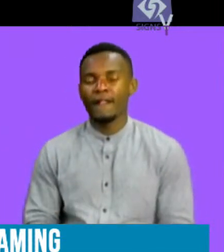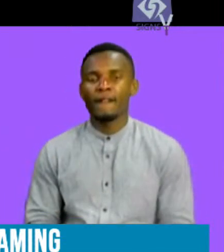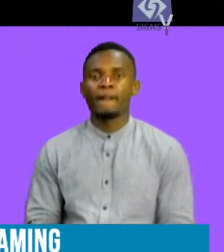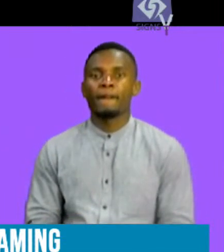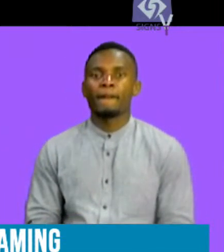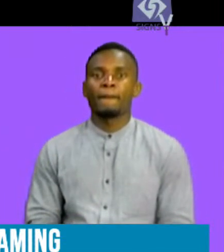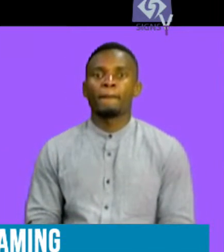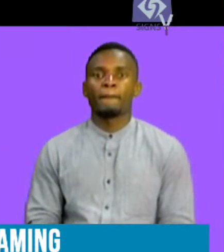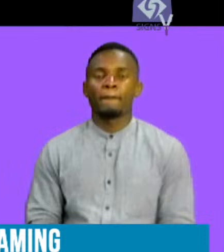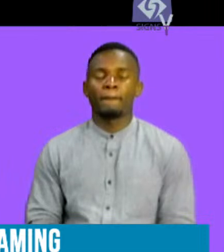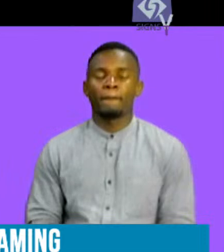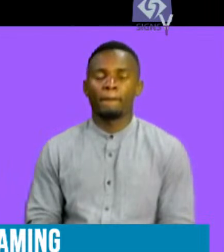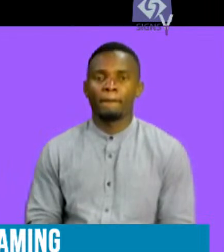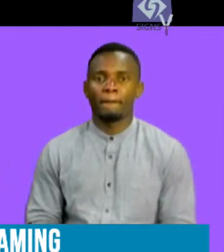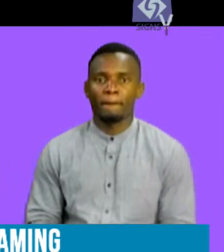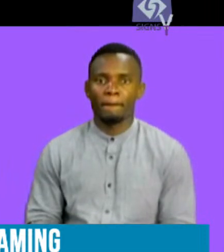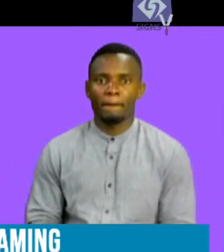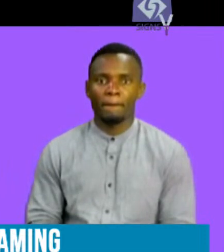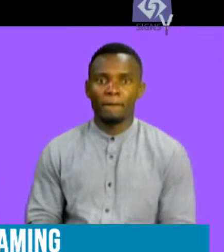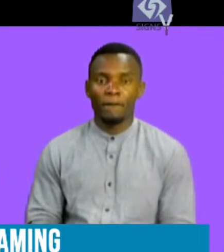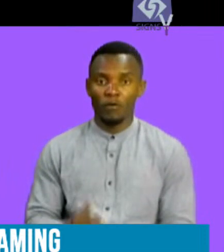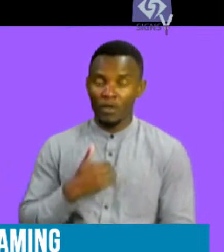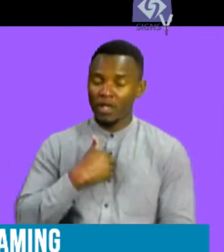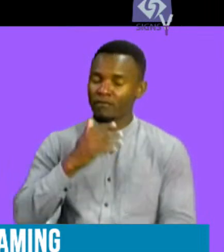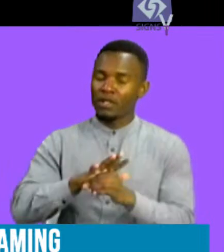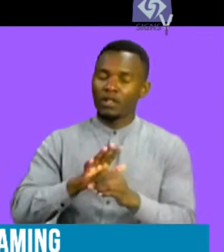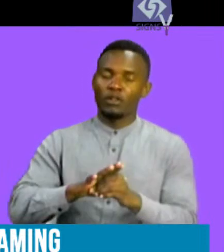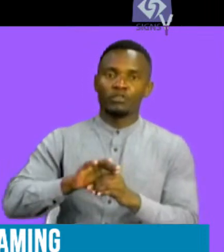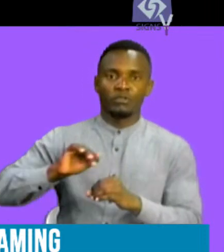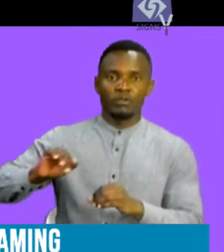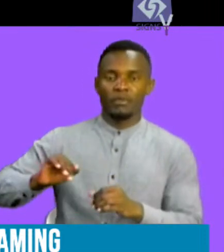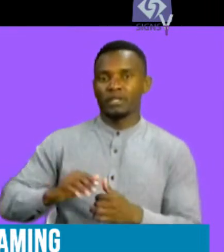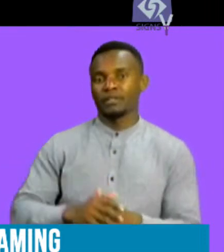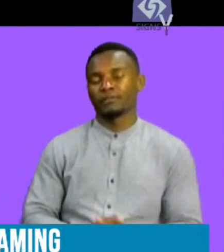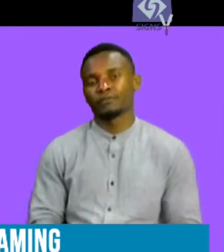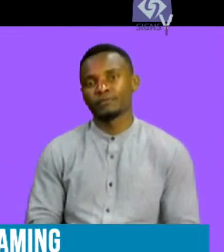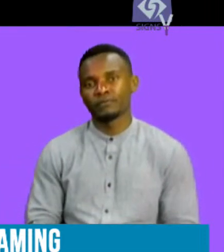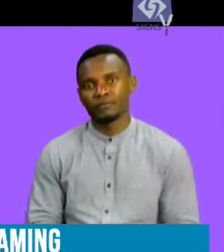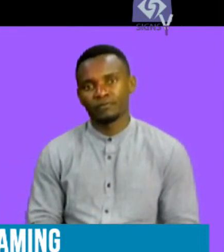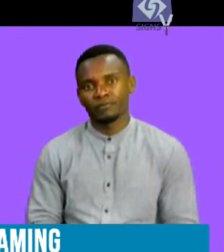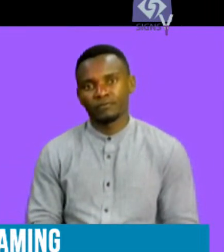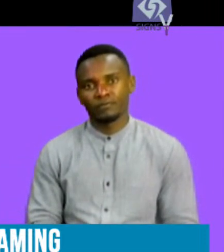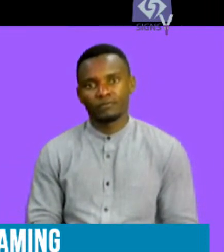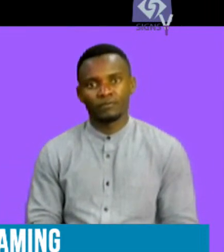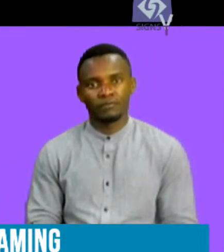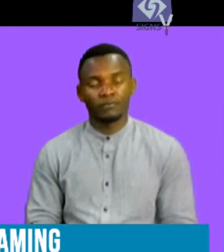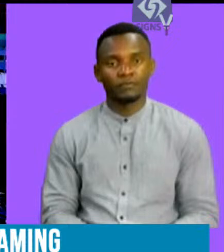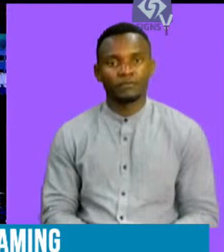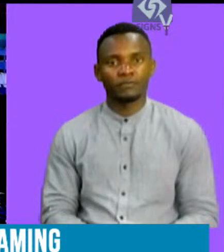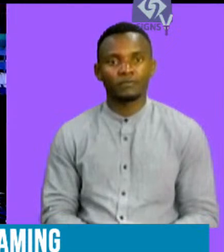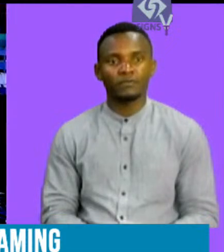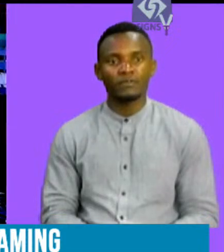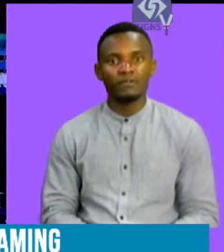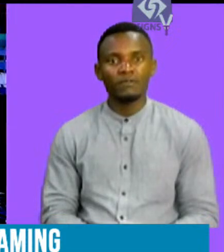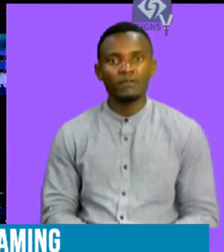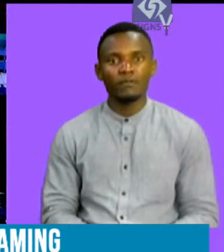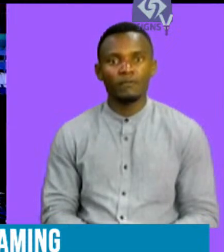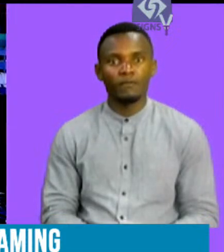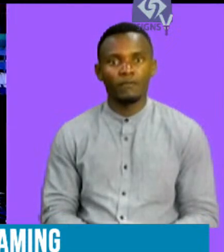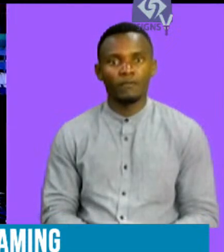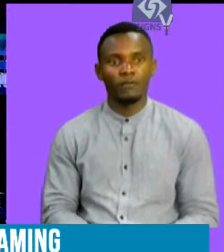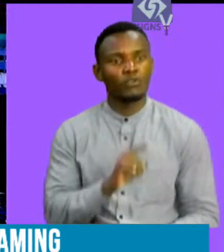would like to say that there's much to be done. Yeah. There's much to be done. Mr. Kabanya, what are we celebrating next year? I think for